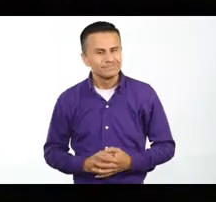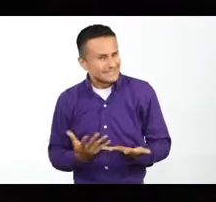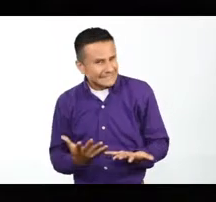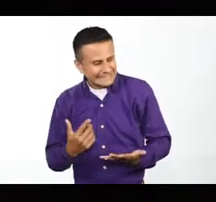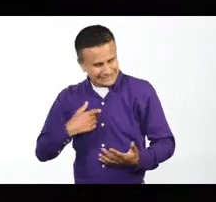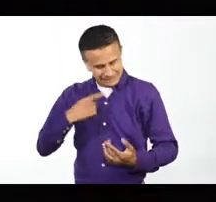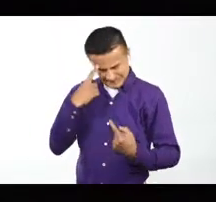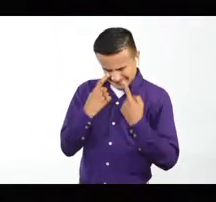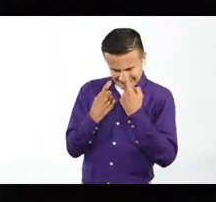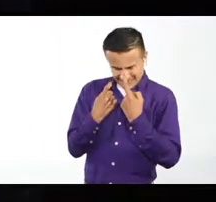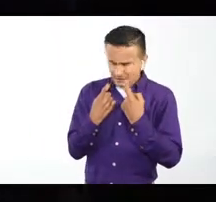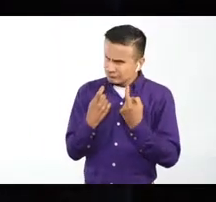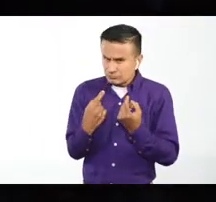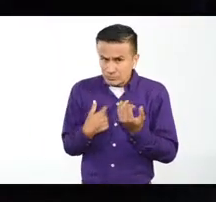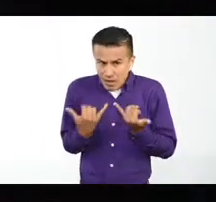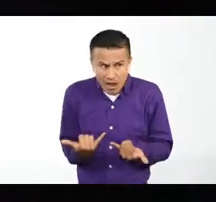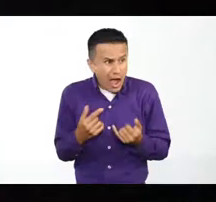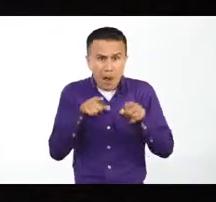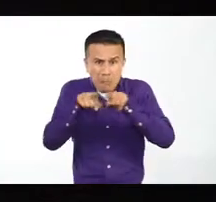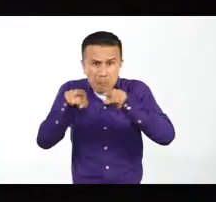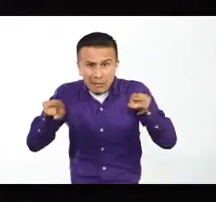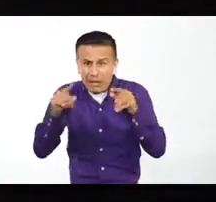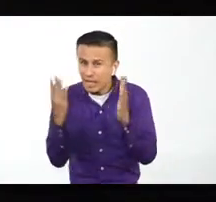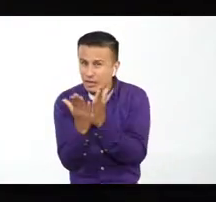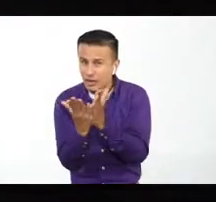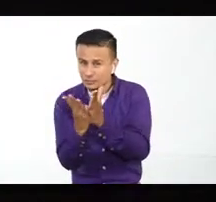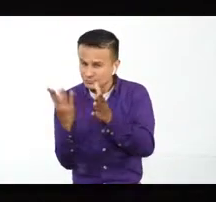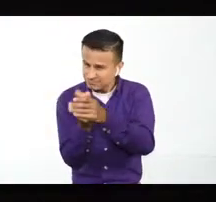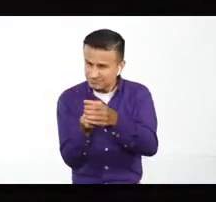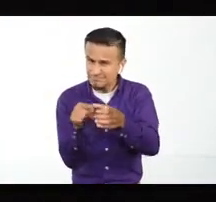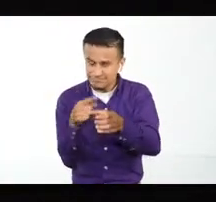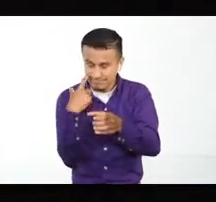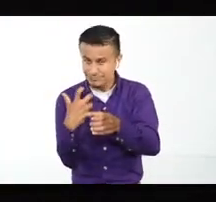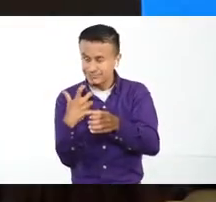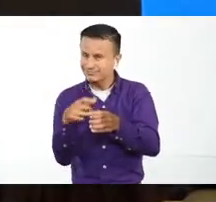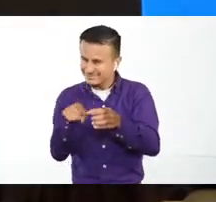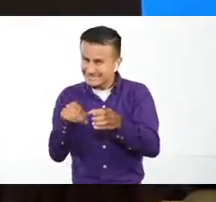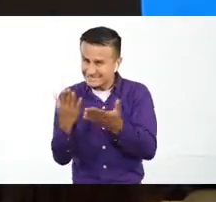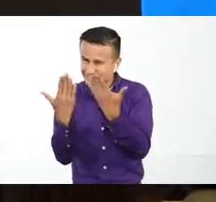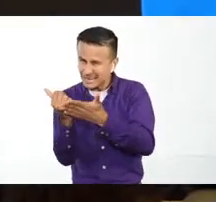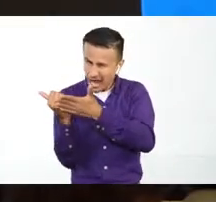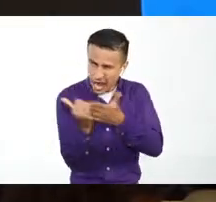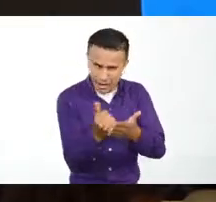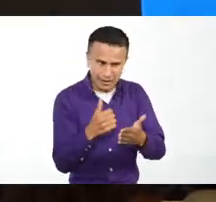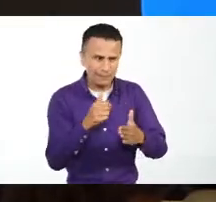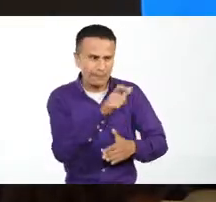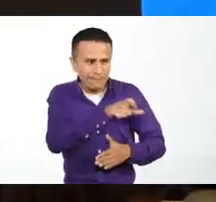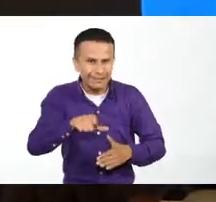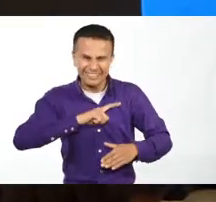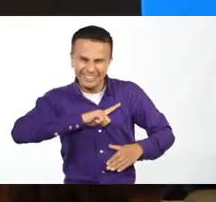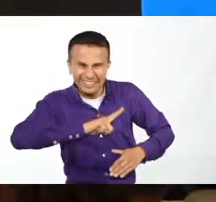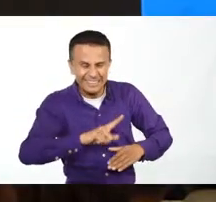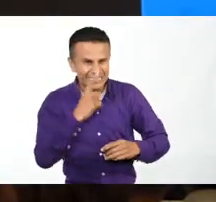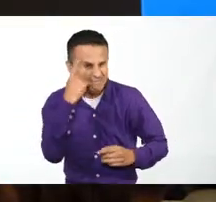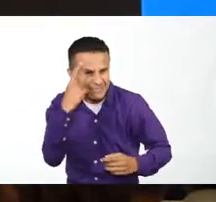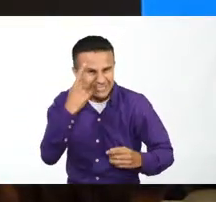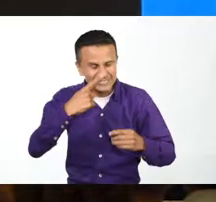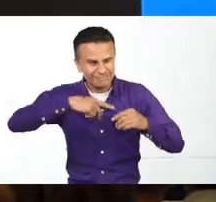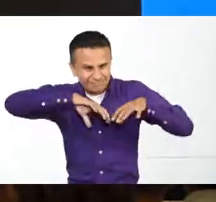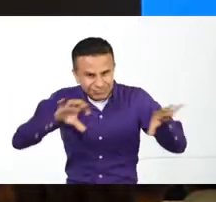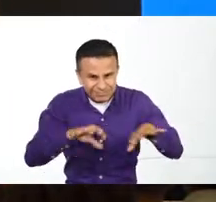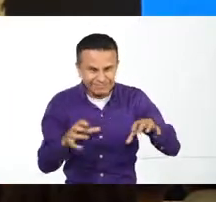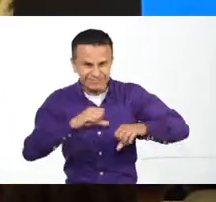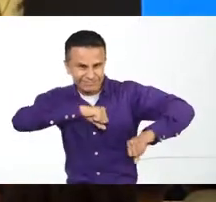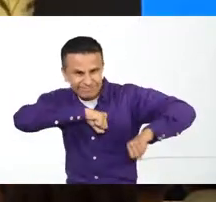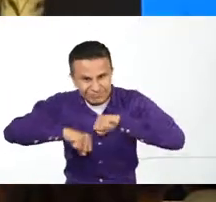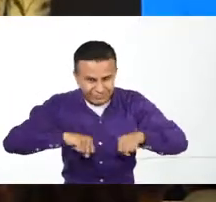My concern is whether the education that we receive is relevant enough to produce the leaders, entrepreneurs, thinkers and doers that